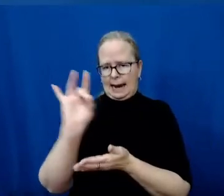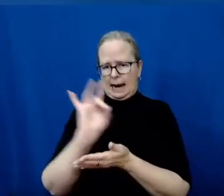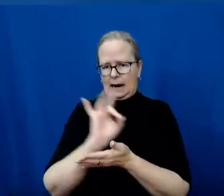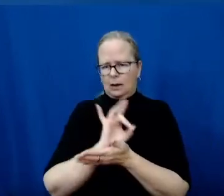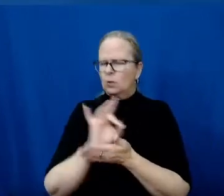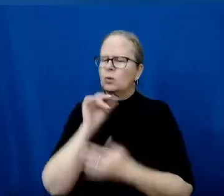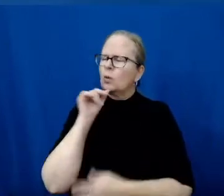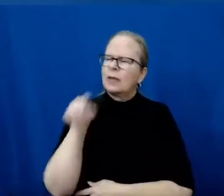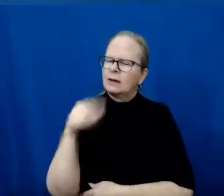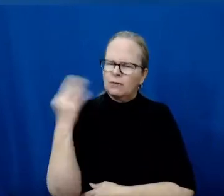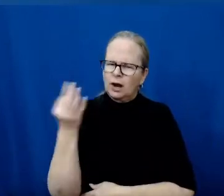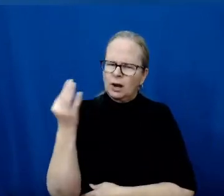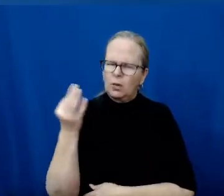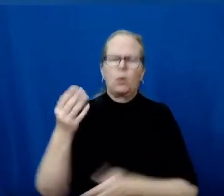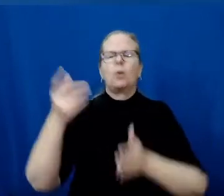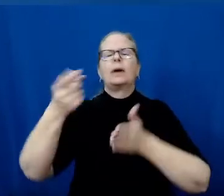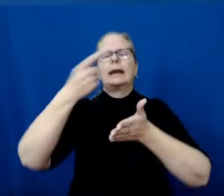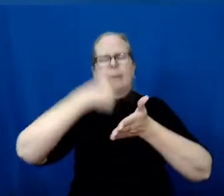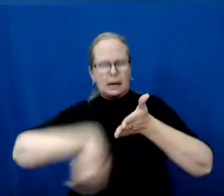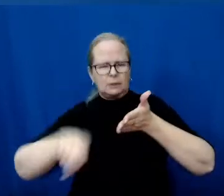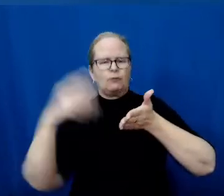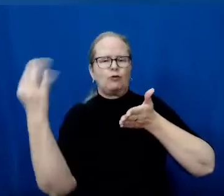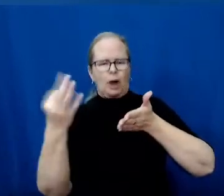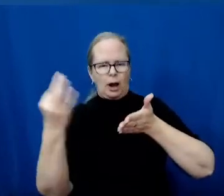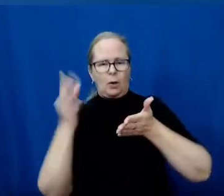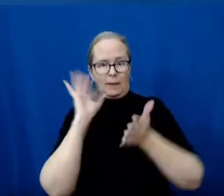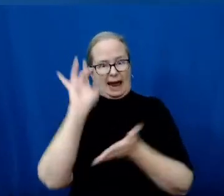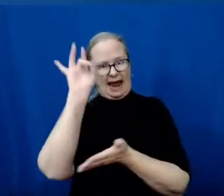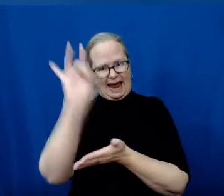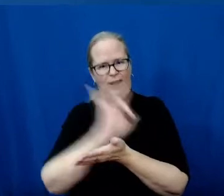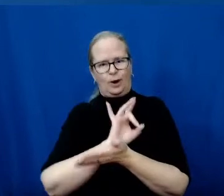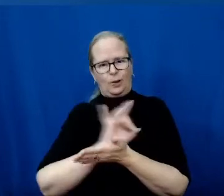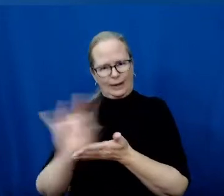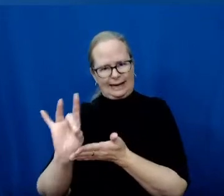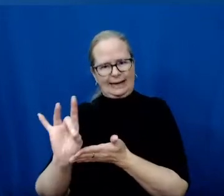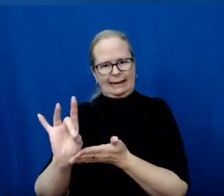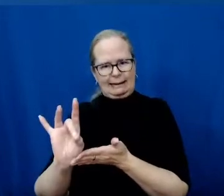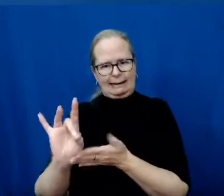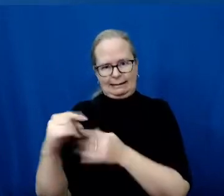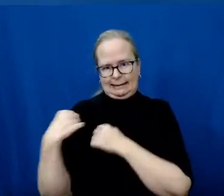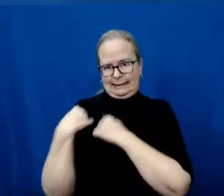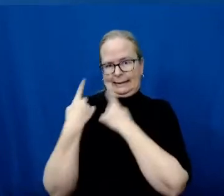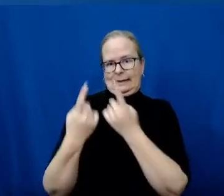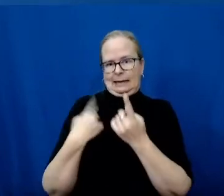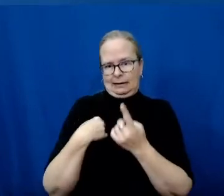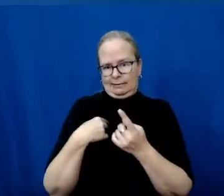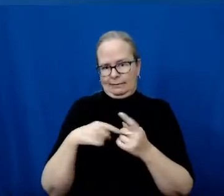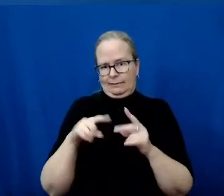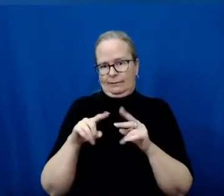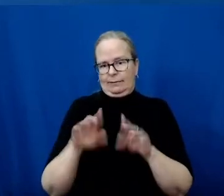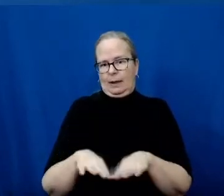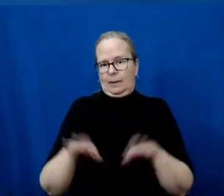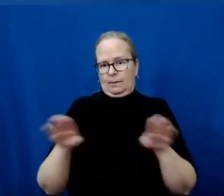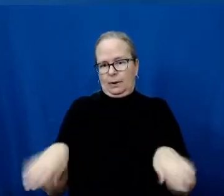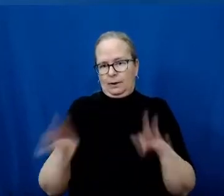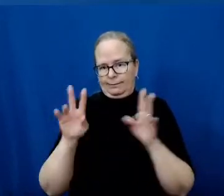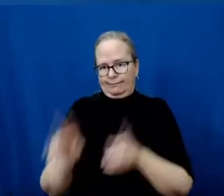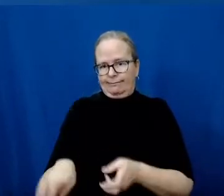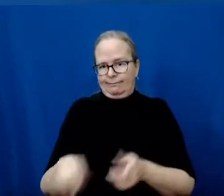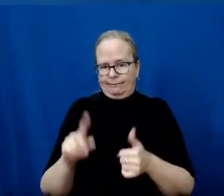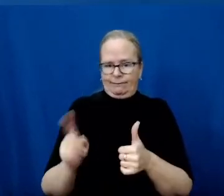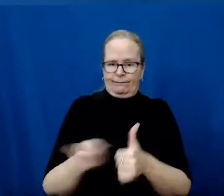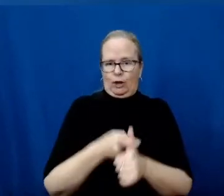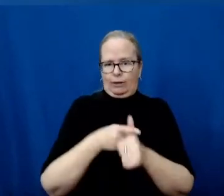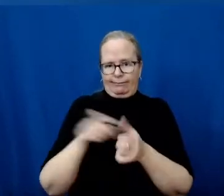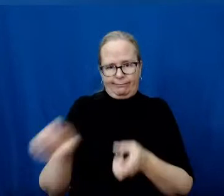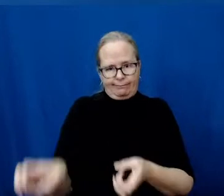for tiny humans who received some of their first pediatric doses when they became available in Alberta. So if you